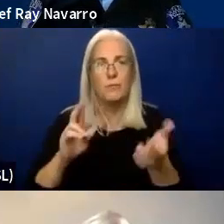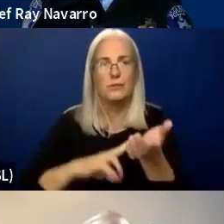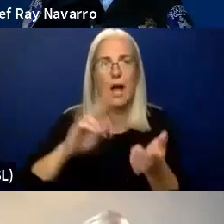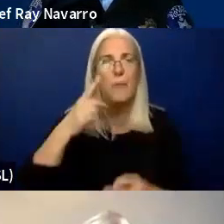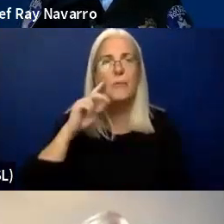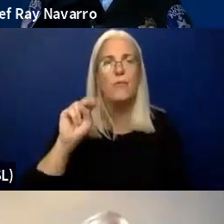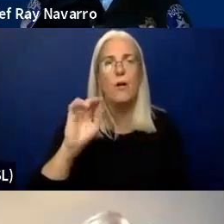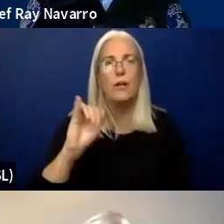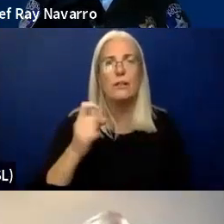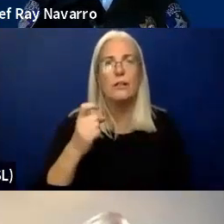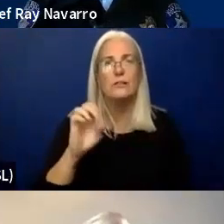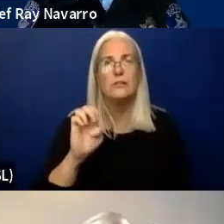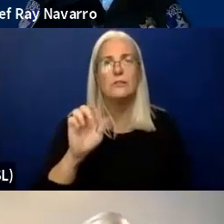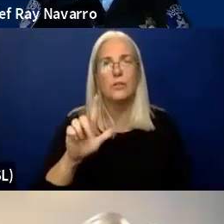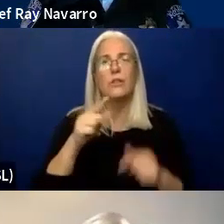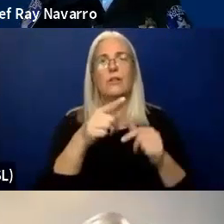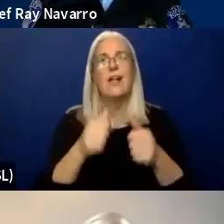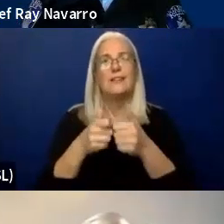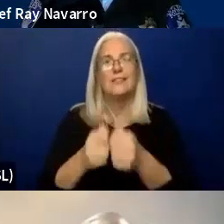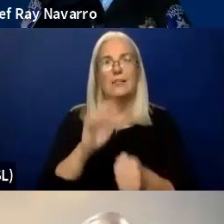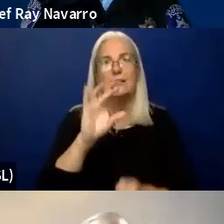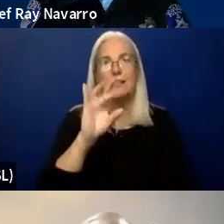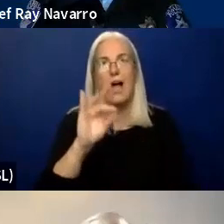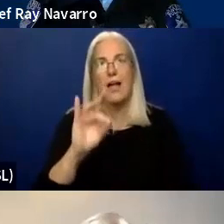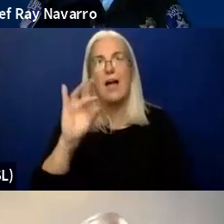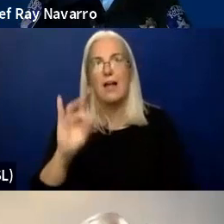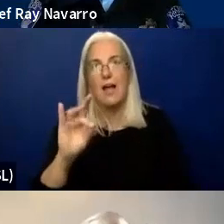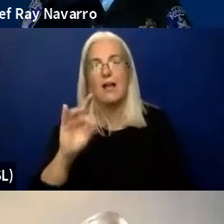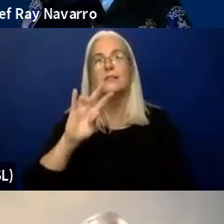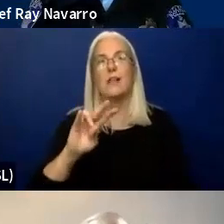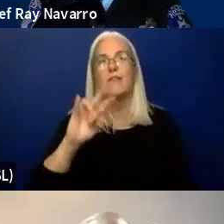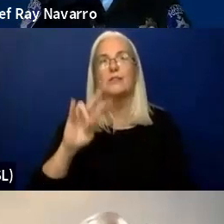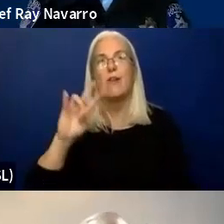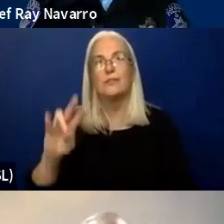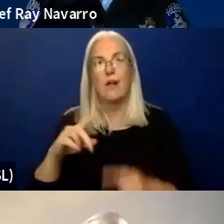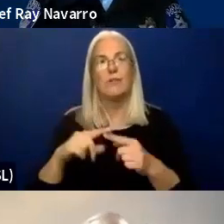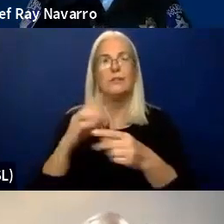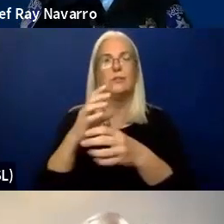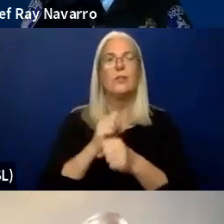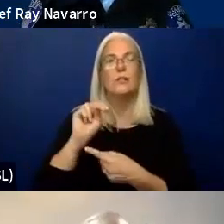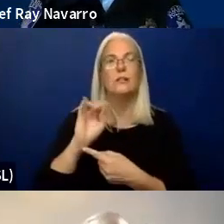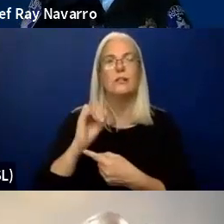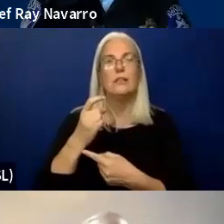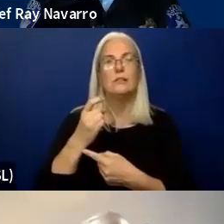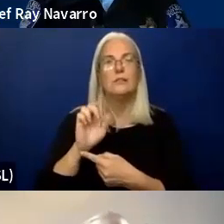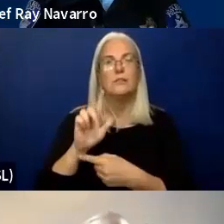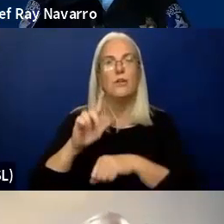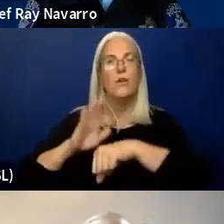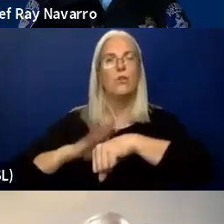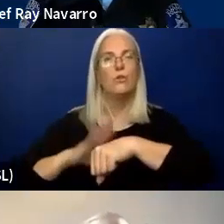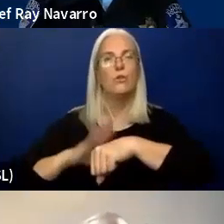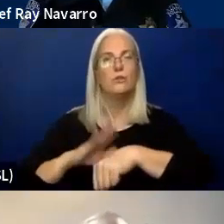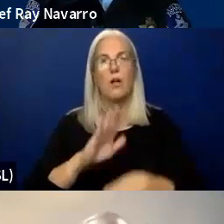888-777 to get those alerts. And if you're not sure about where you are as far as an evacuation zone